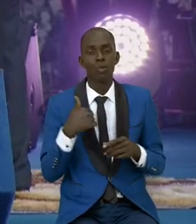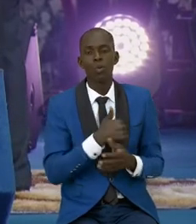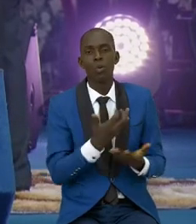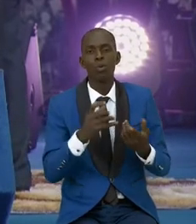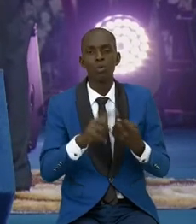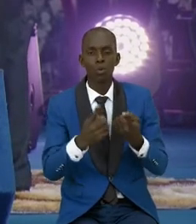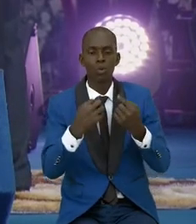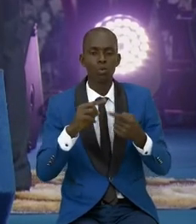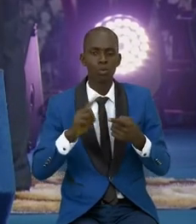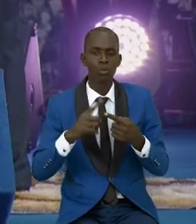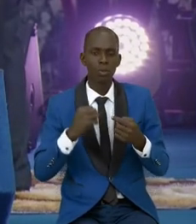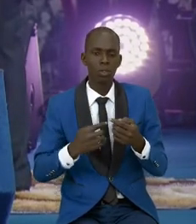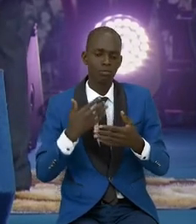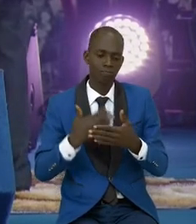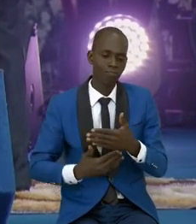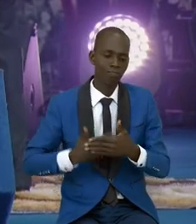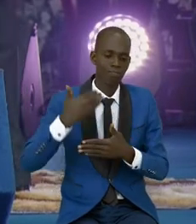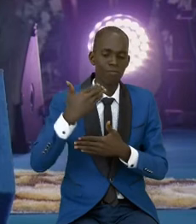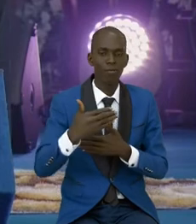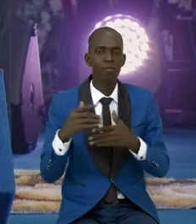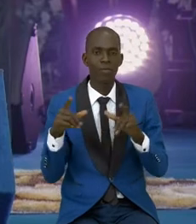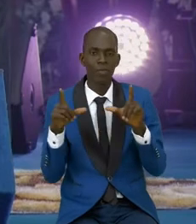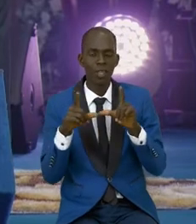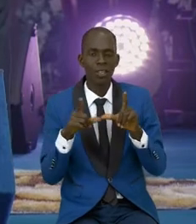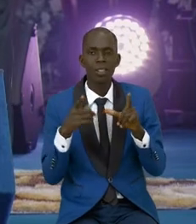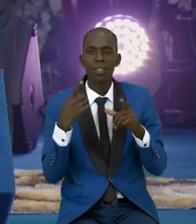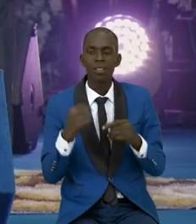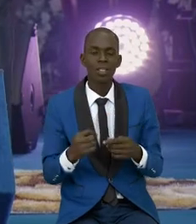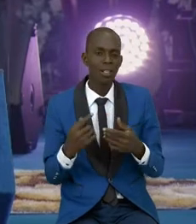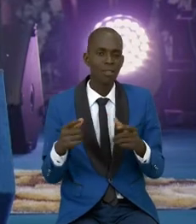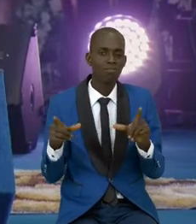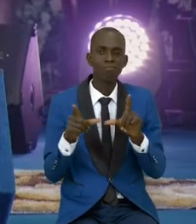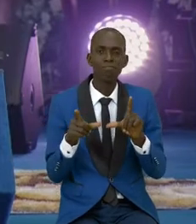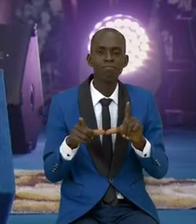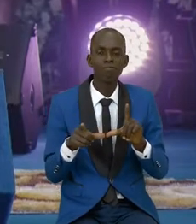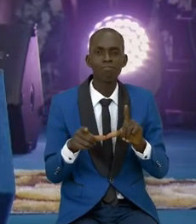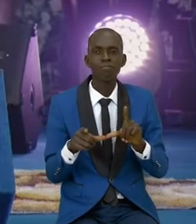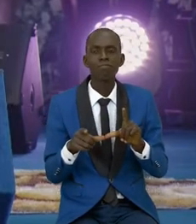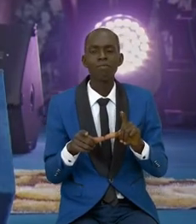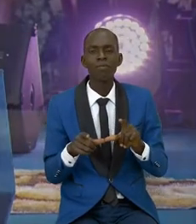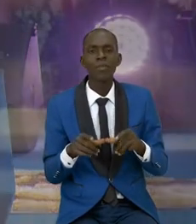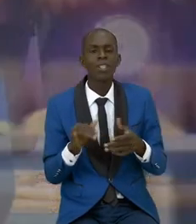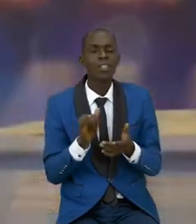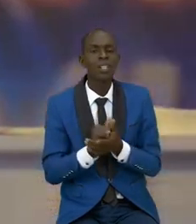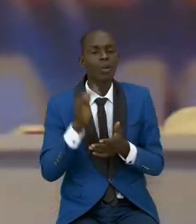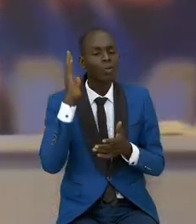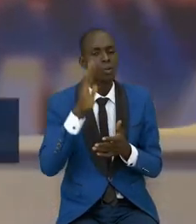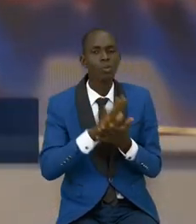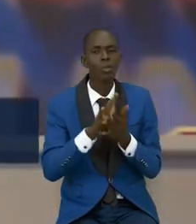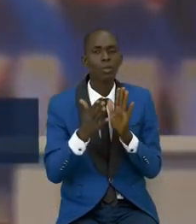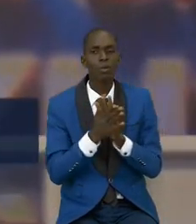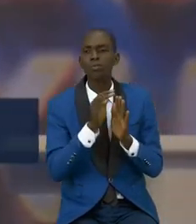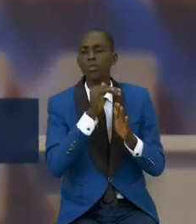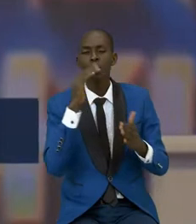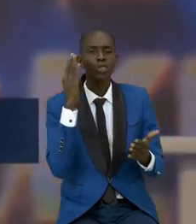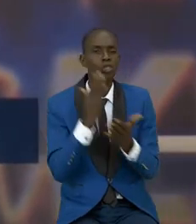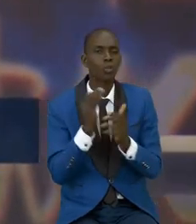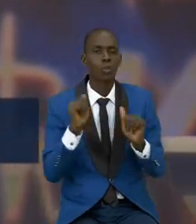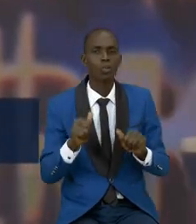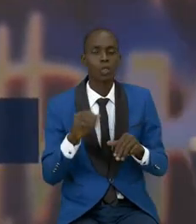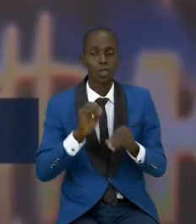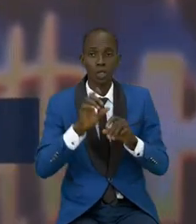level. The next level, the level that will become unstoppable. In your life,